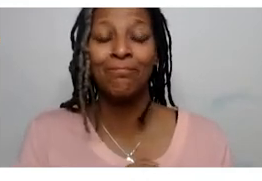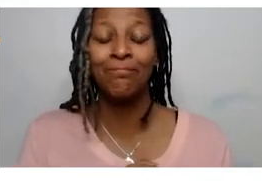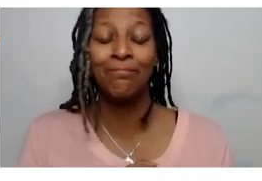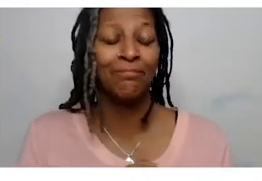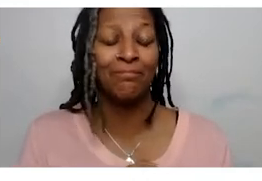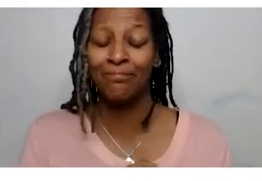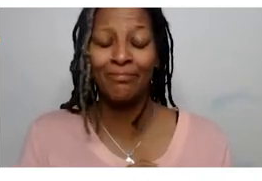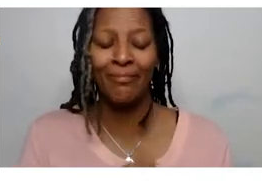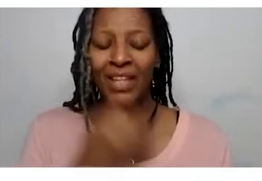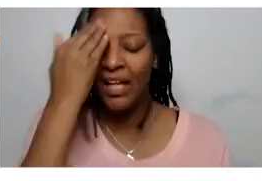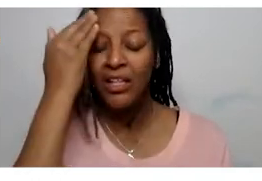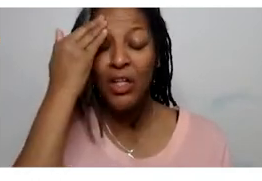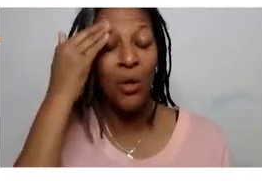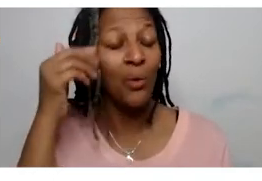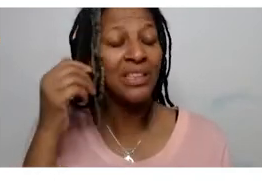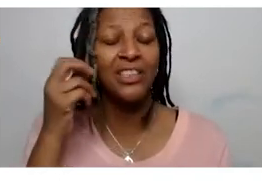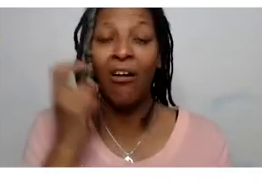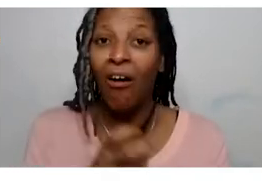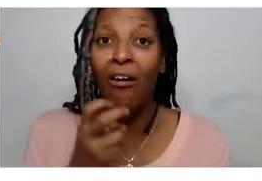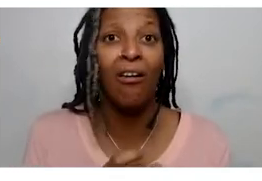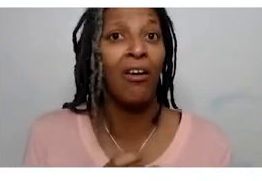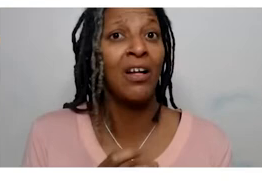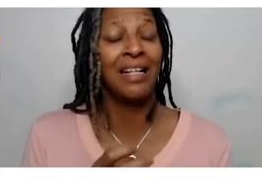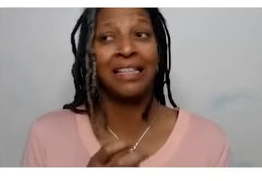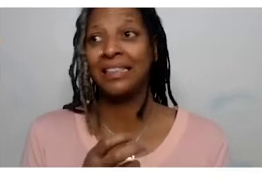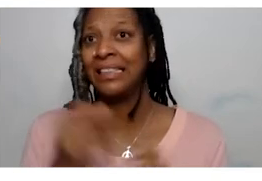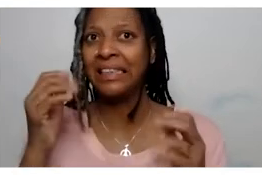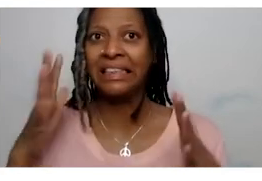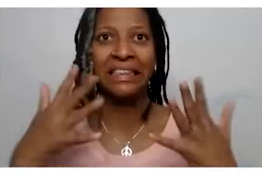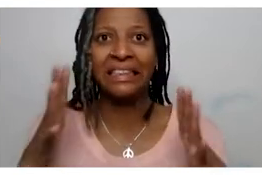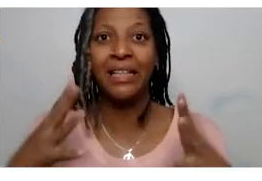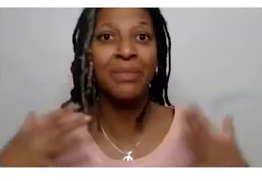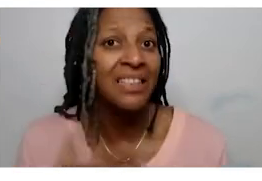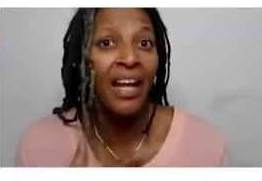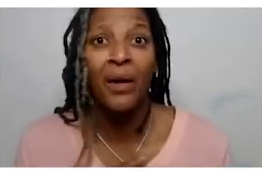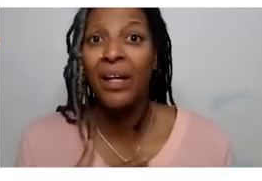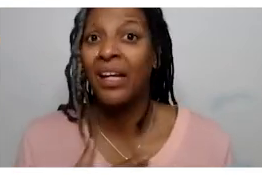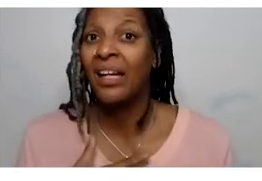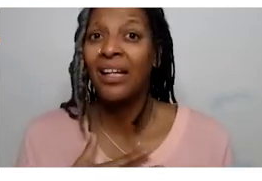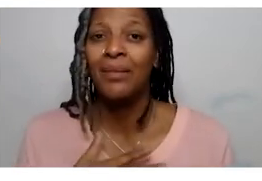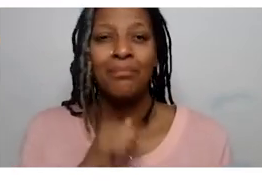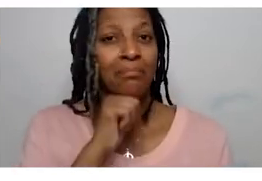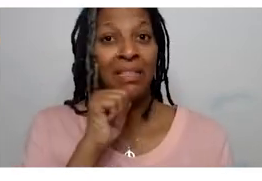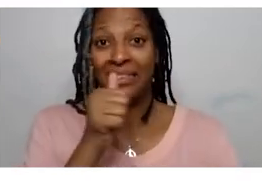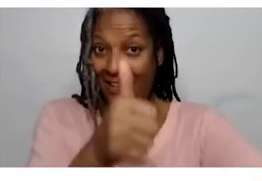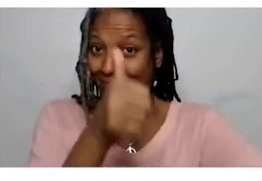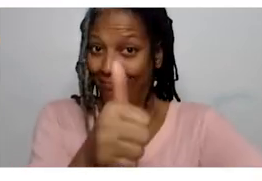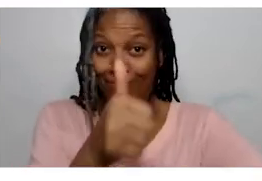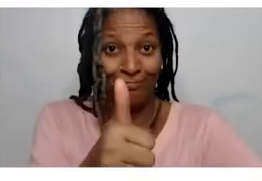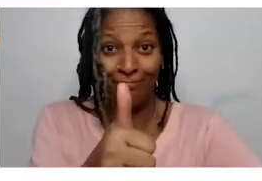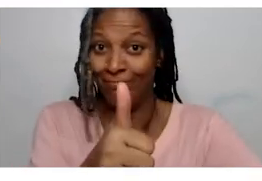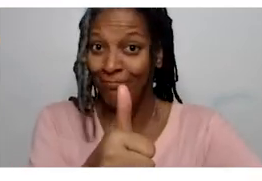I know it's tough. And I know it sounds really scary. But it's not your fault. We live